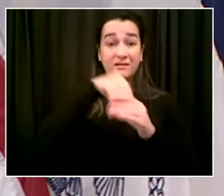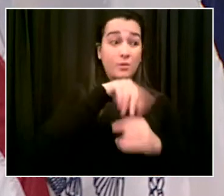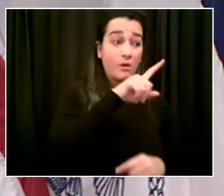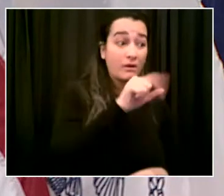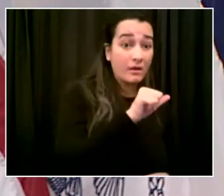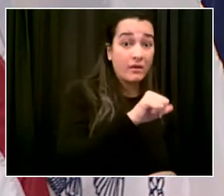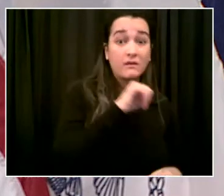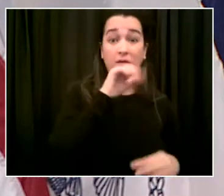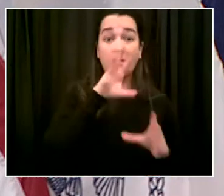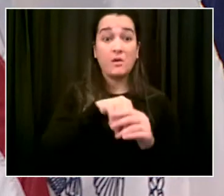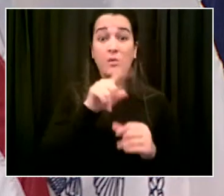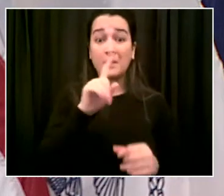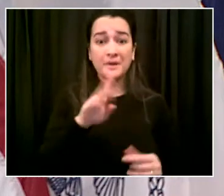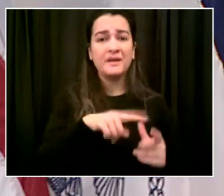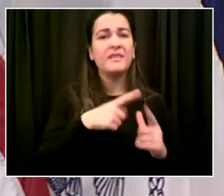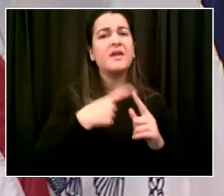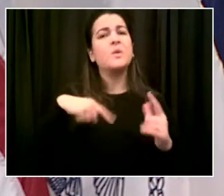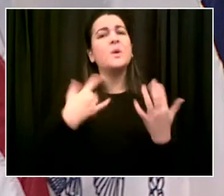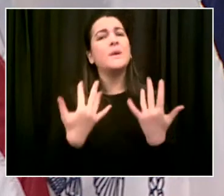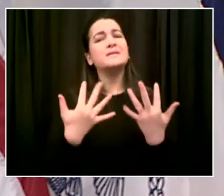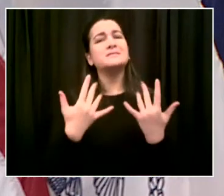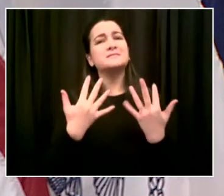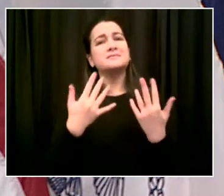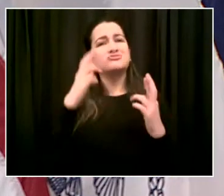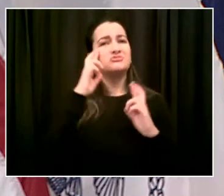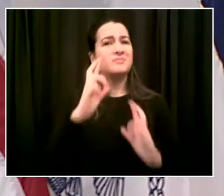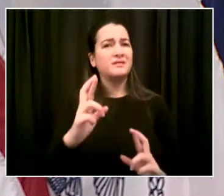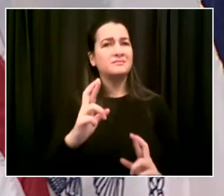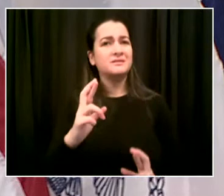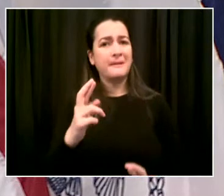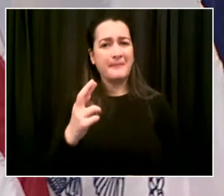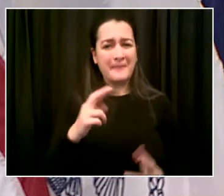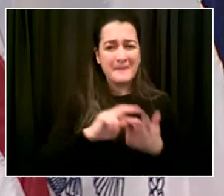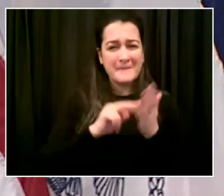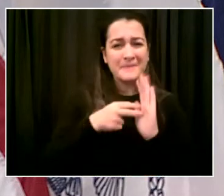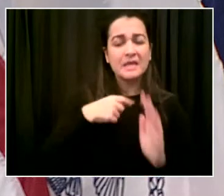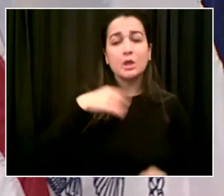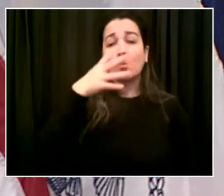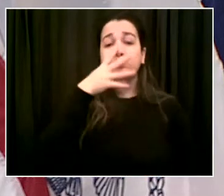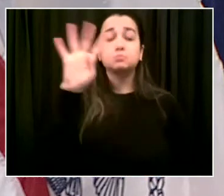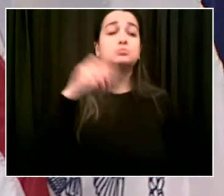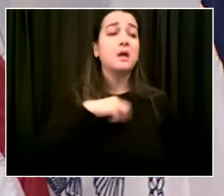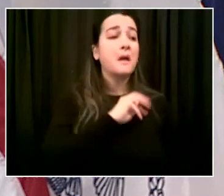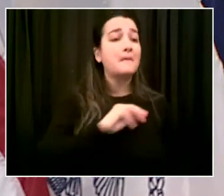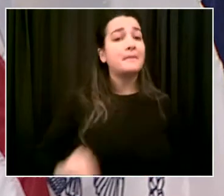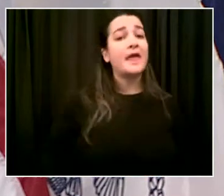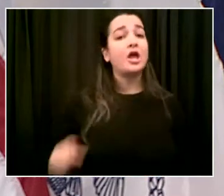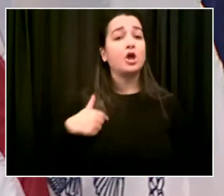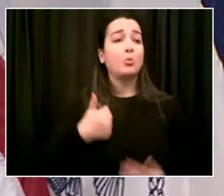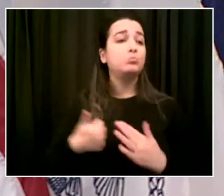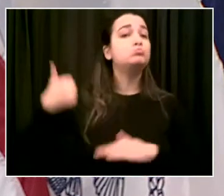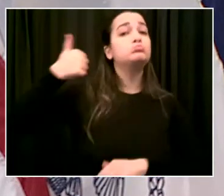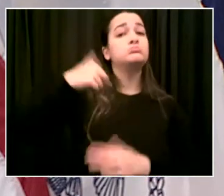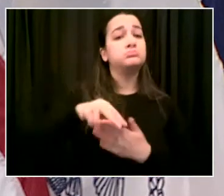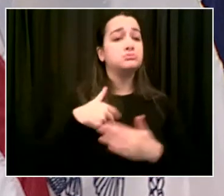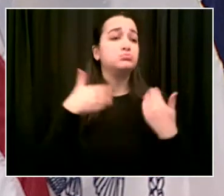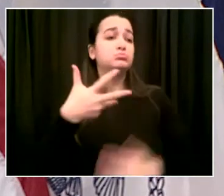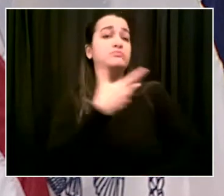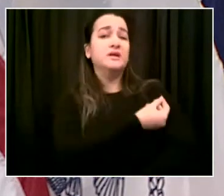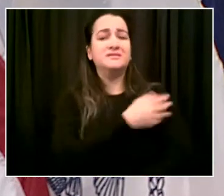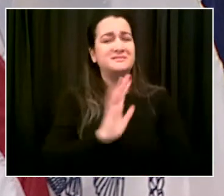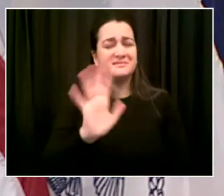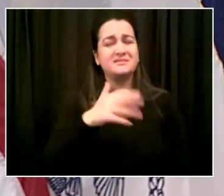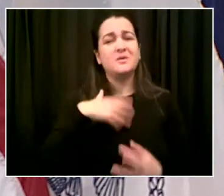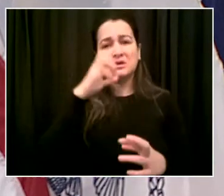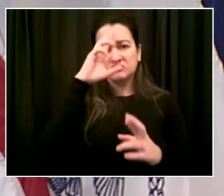vaccination. I want to defer to people who do that crucial work for all of us and to the people who are more vulnerable. That's a decision we've